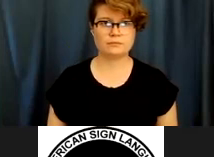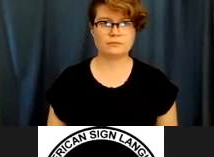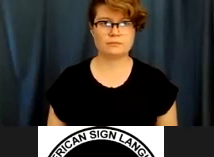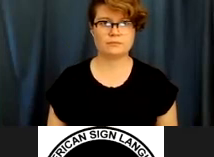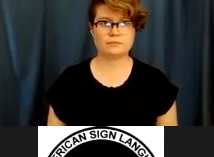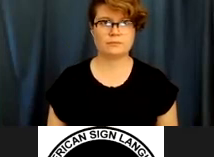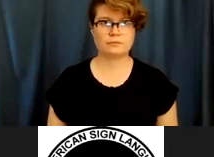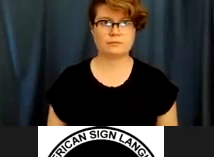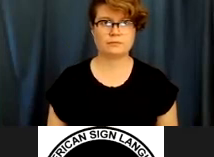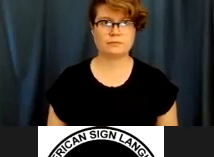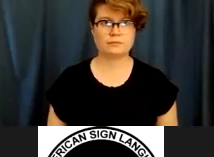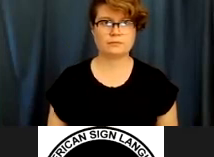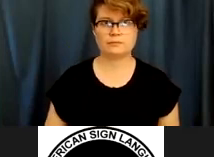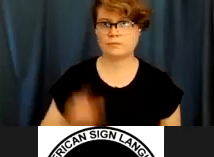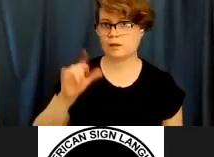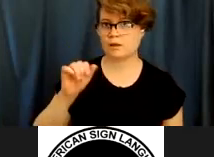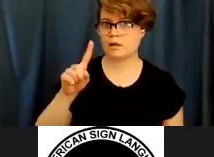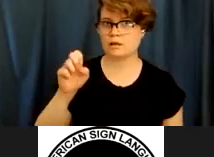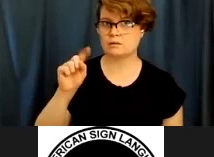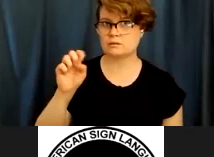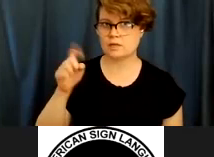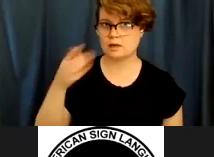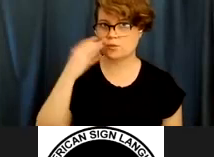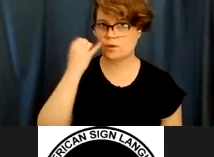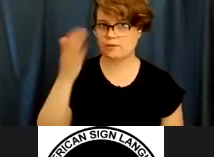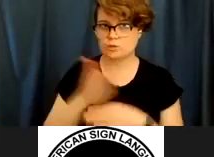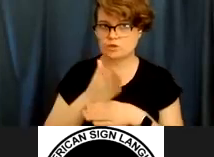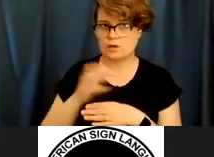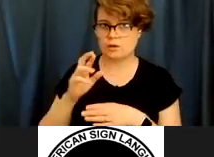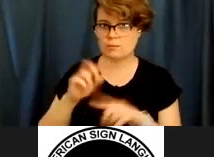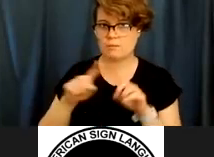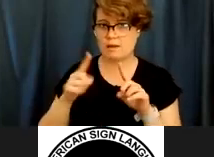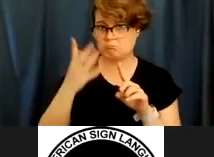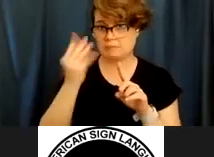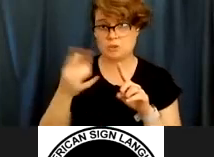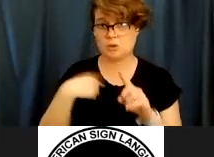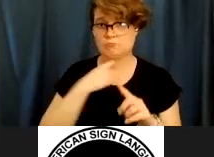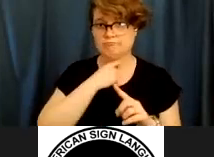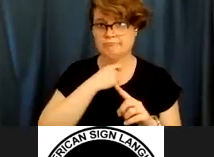And Lizette, I don't know if you're sharing yet, but on my end, you're on mute.